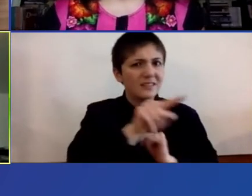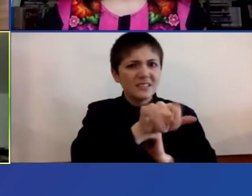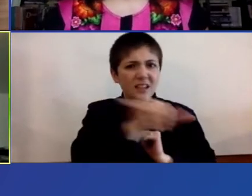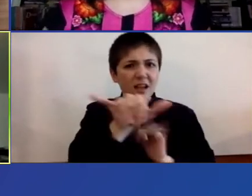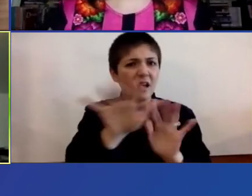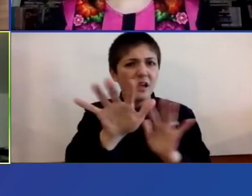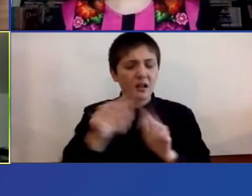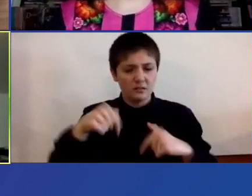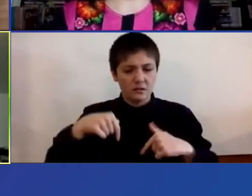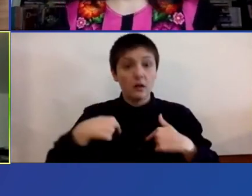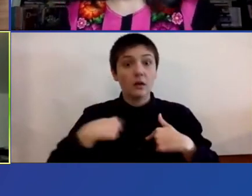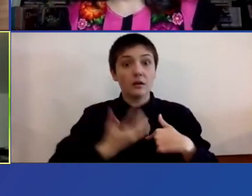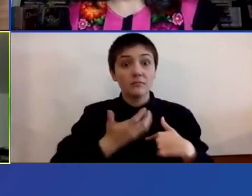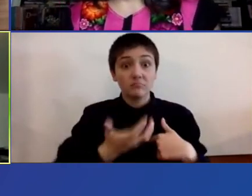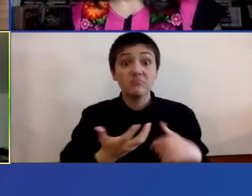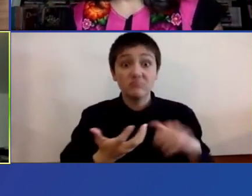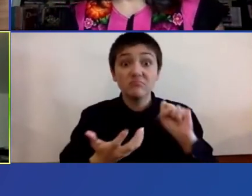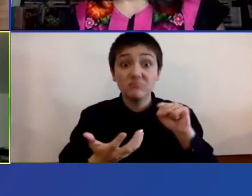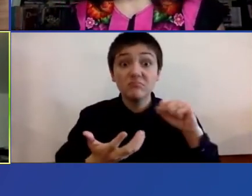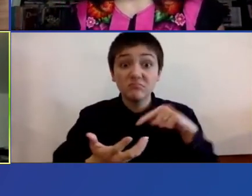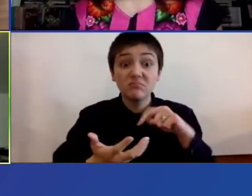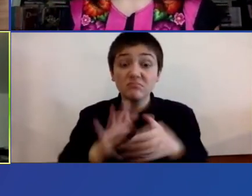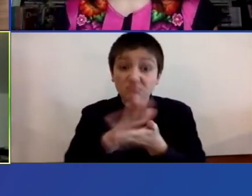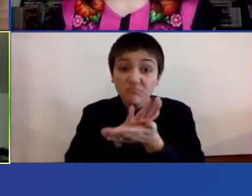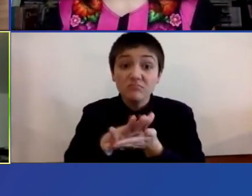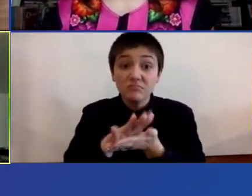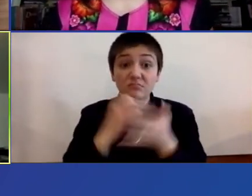important, that we do learn,